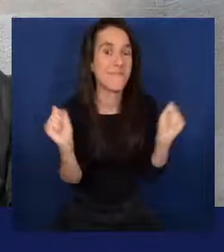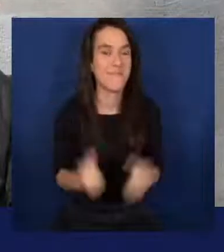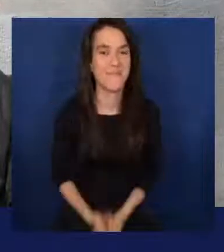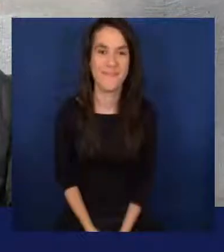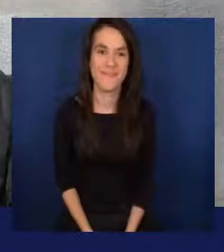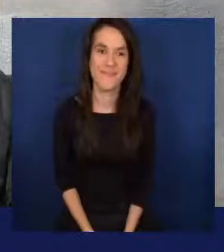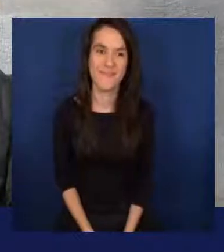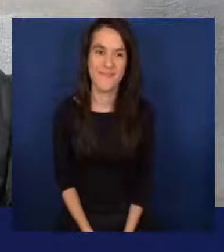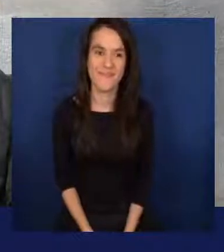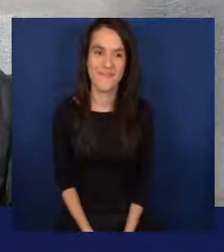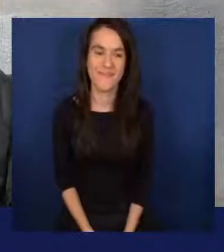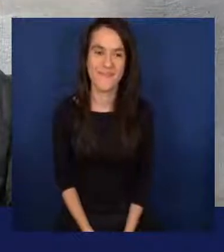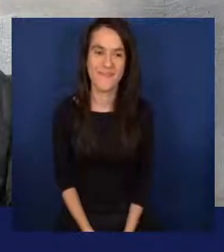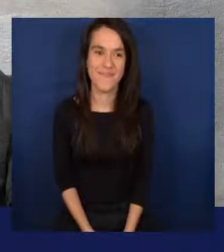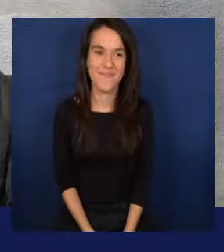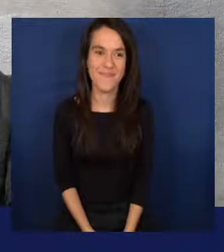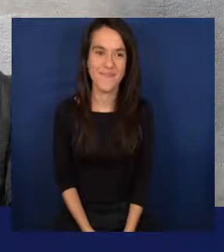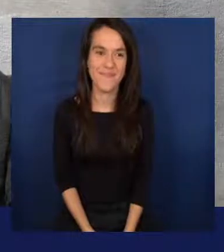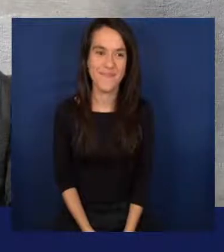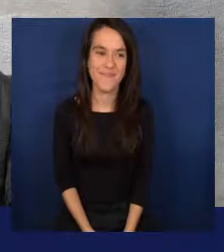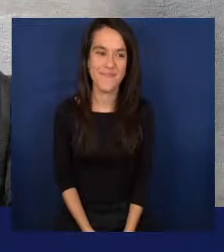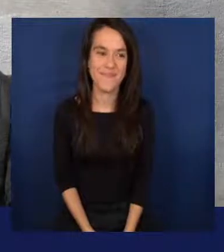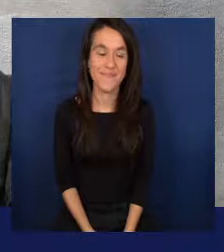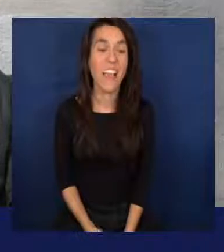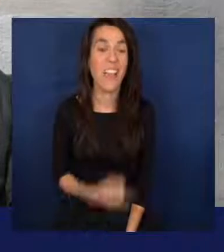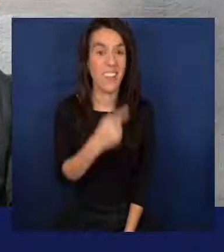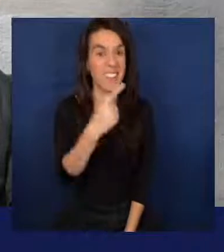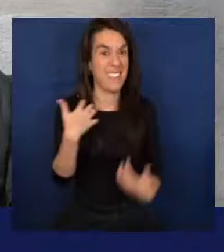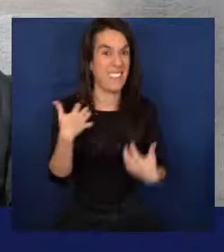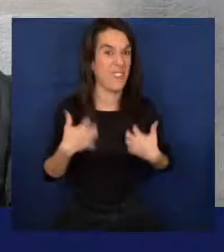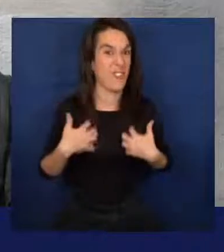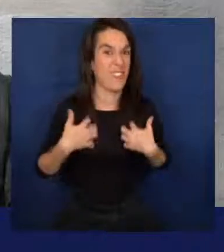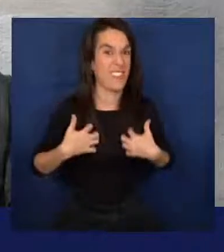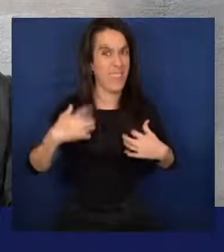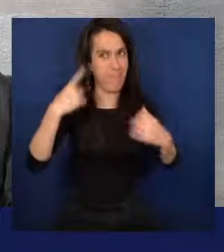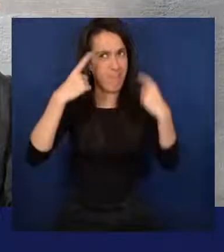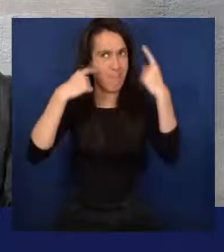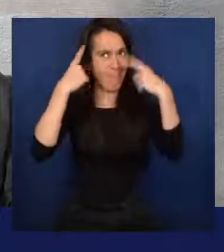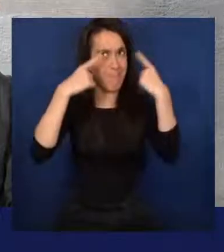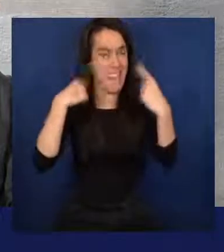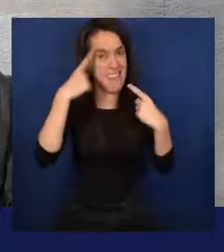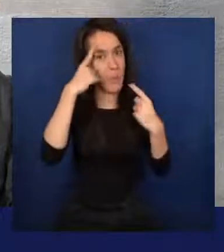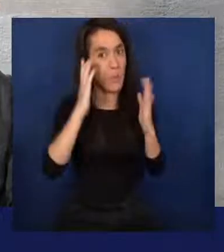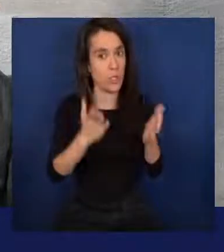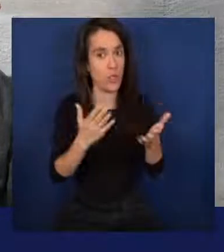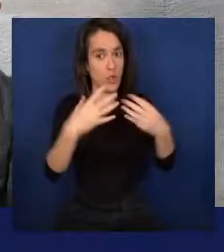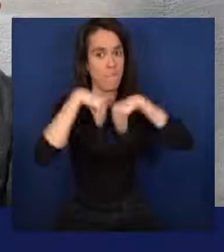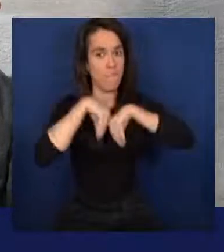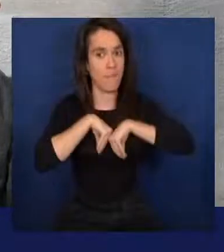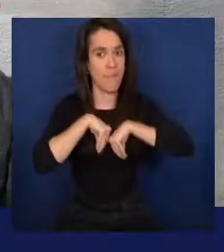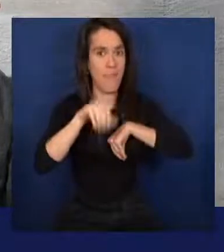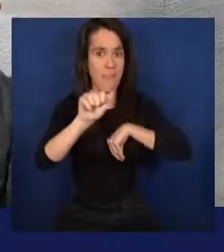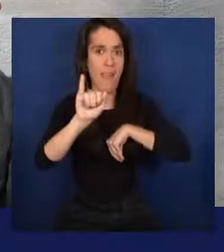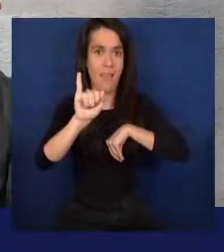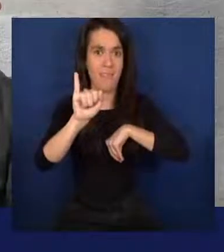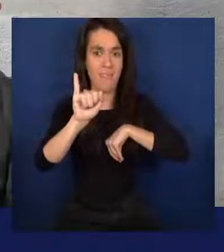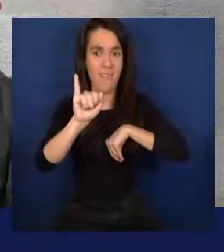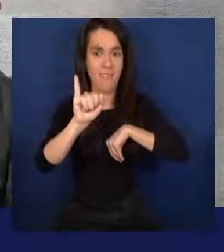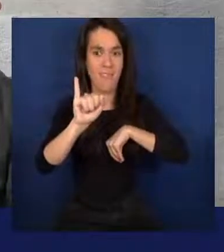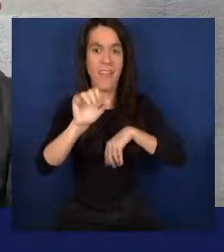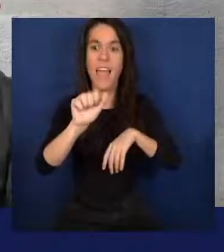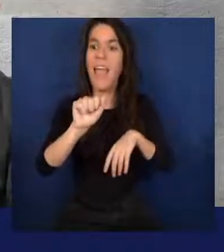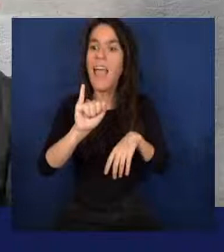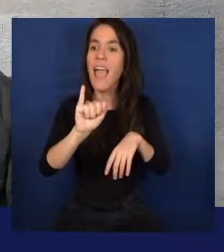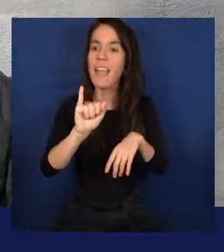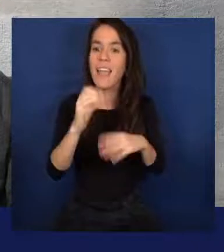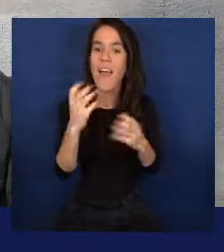interesting thought process. I mean, is it something we should be doing in AI as well? Well, I think AI has brought it to the